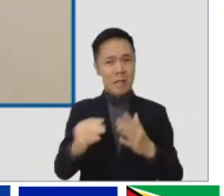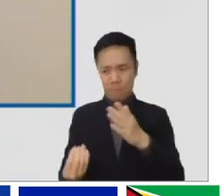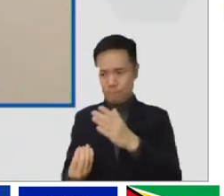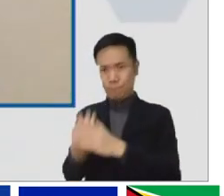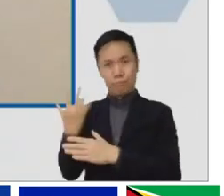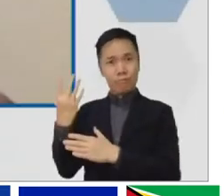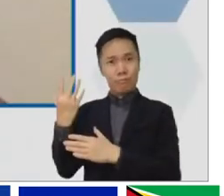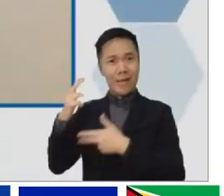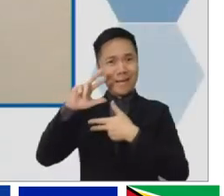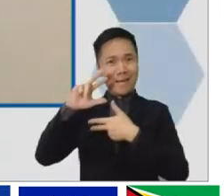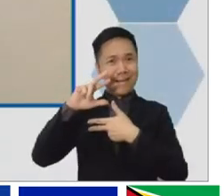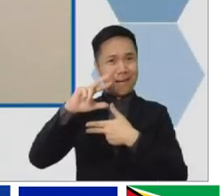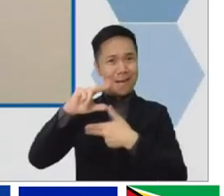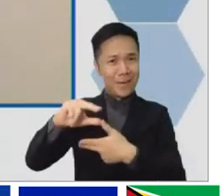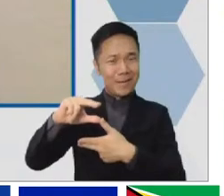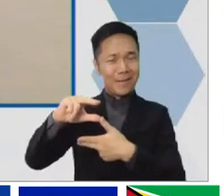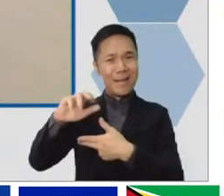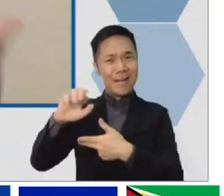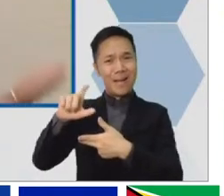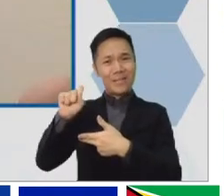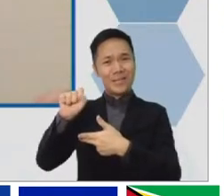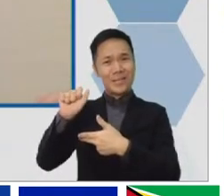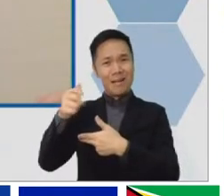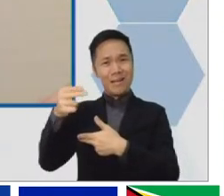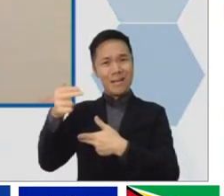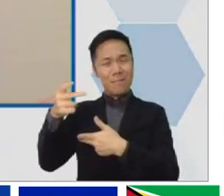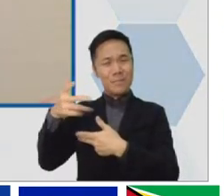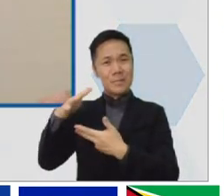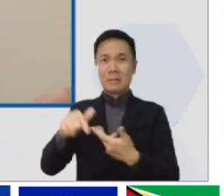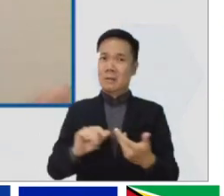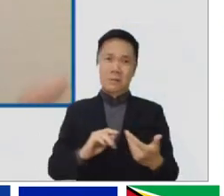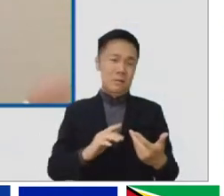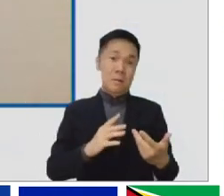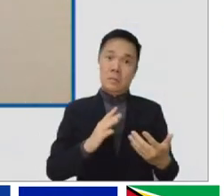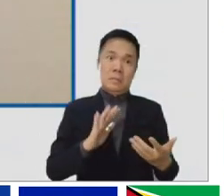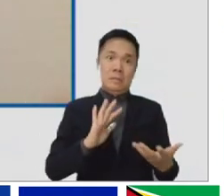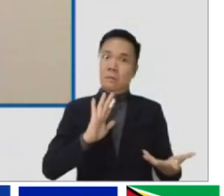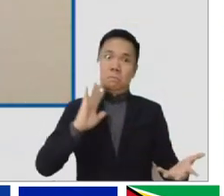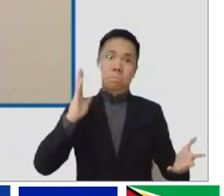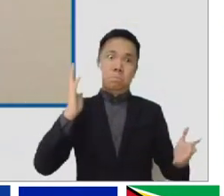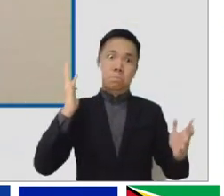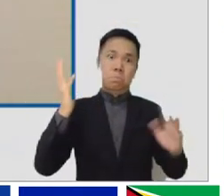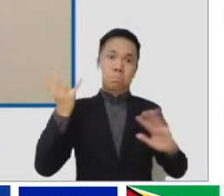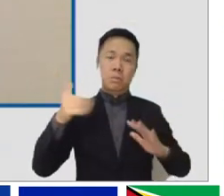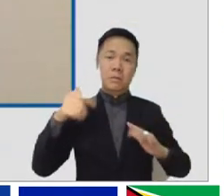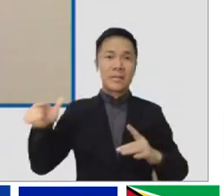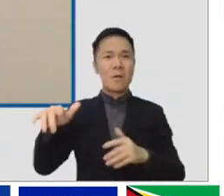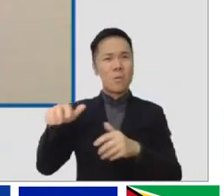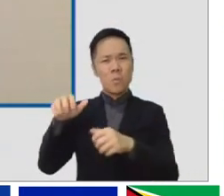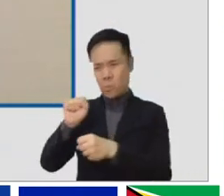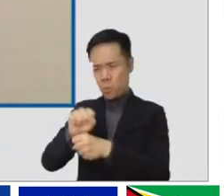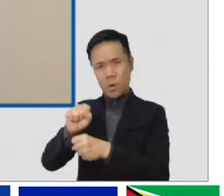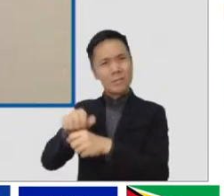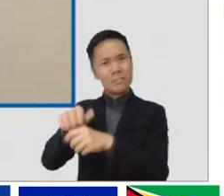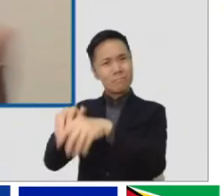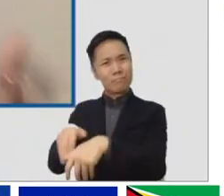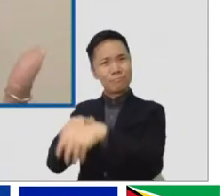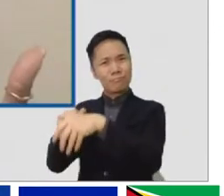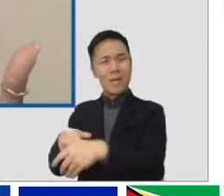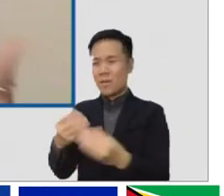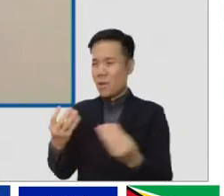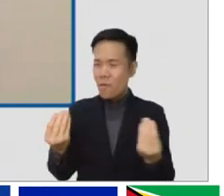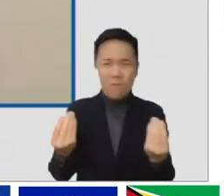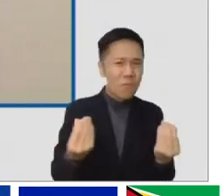the greater uncertainty, the farmers could not sell their fruit, their produce, and so the government set up a program of